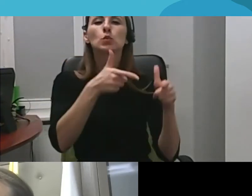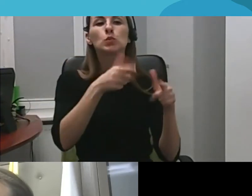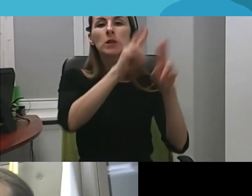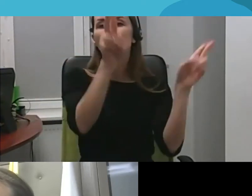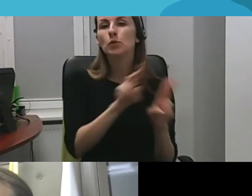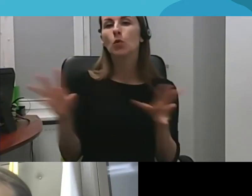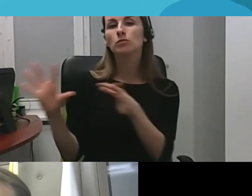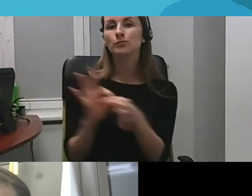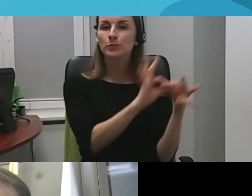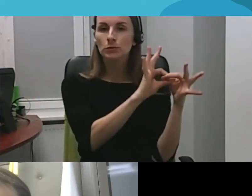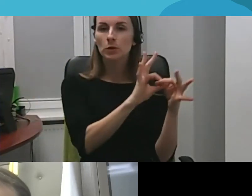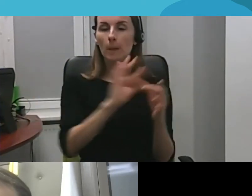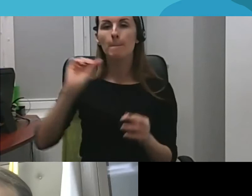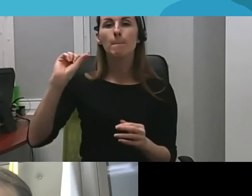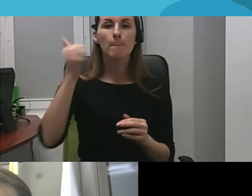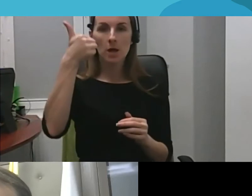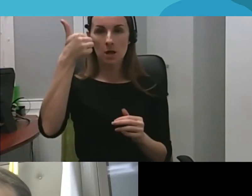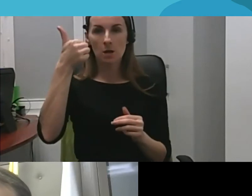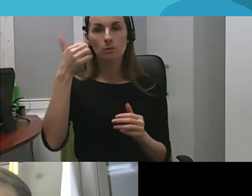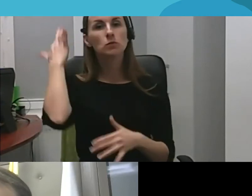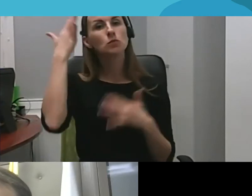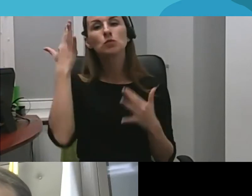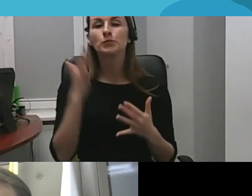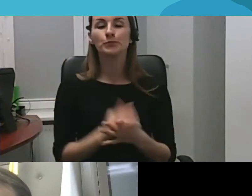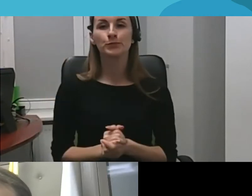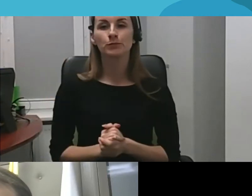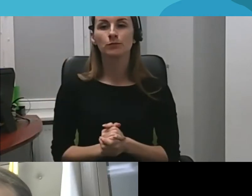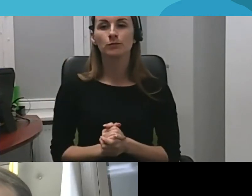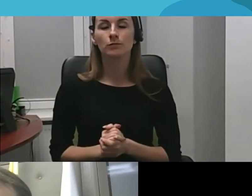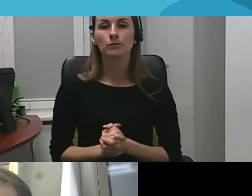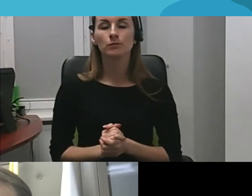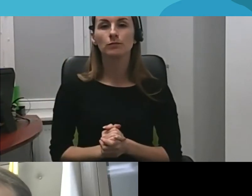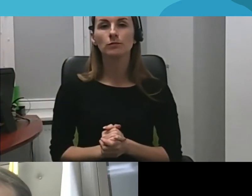for establishment of any such international tribunal,